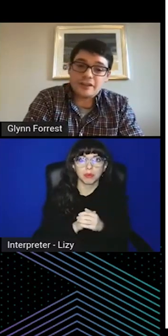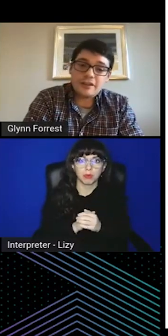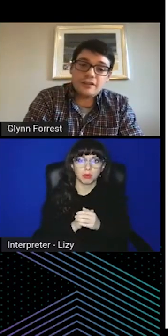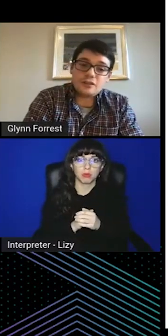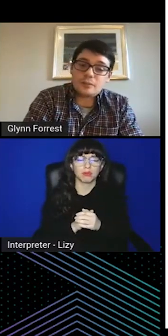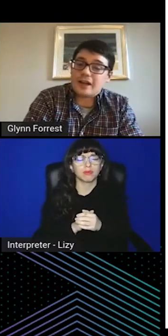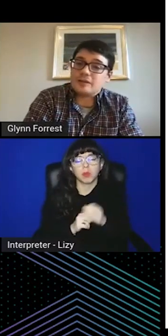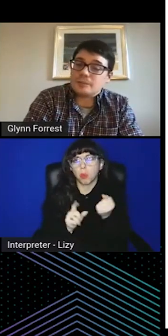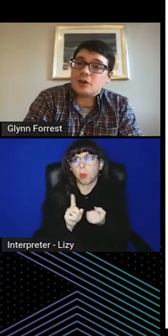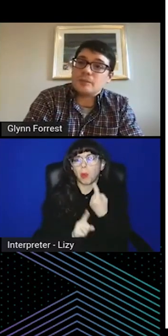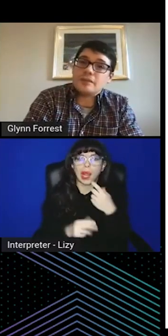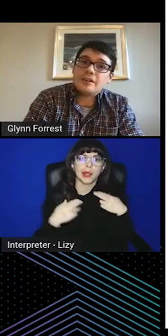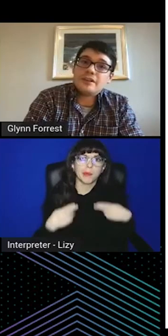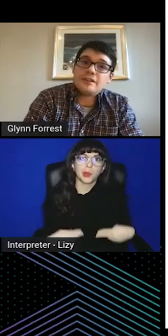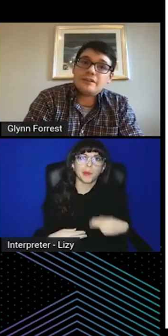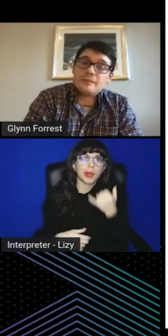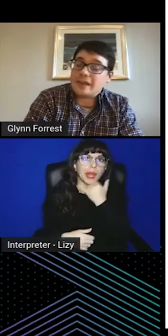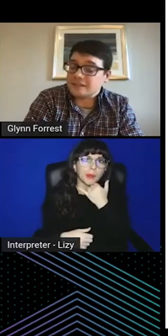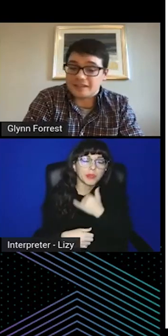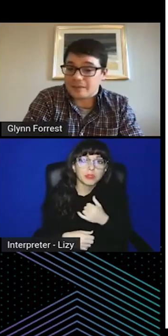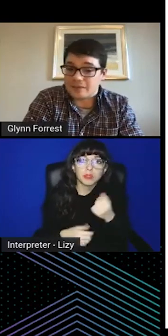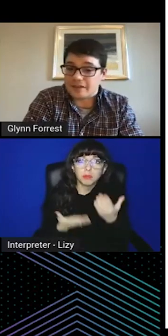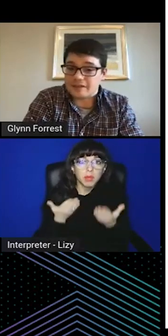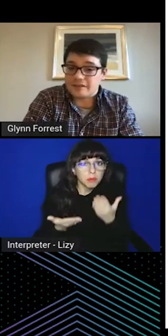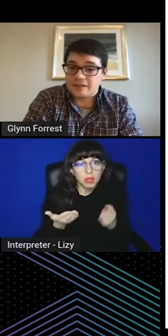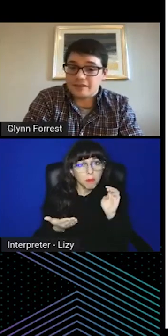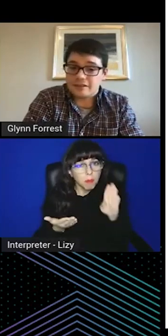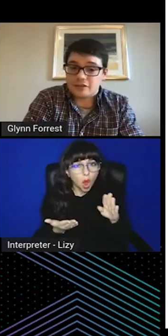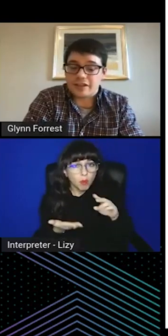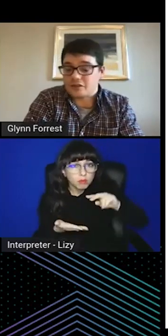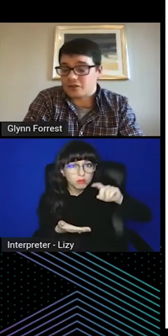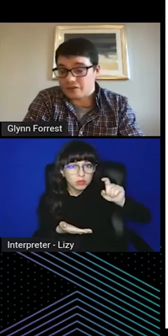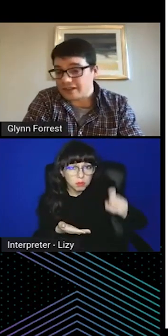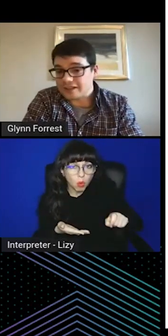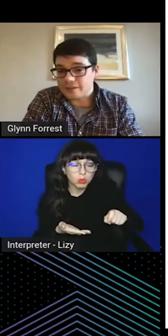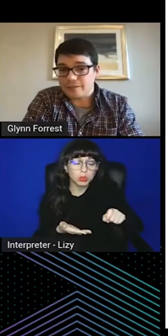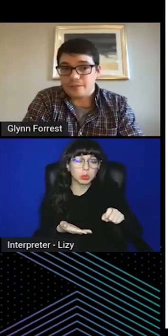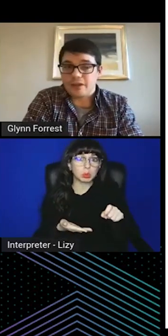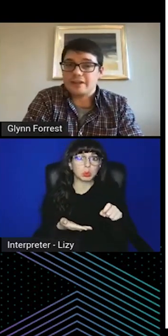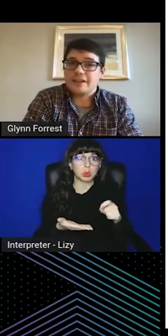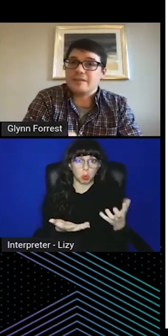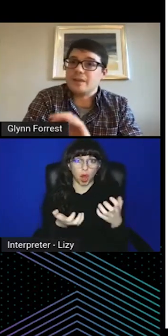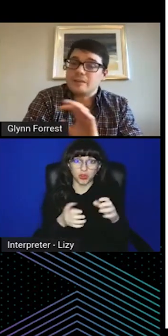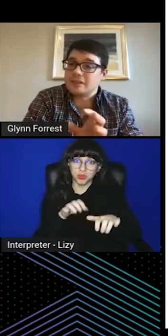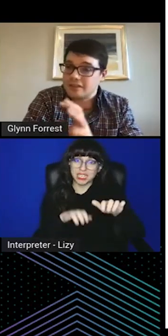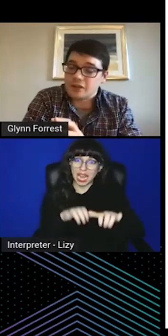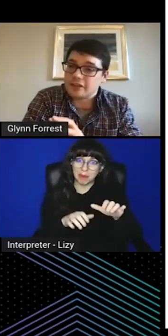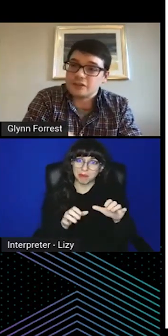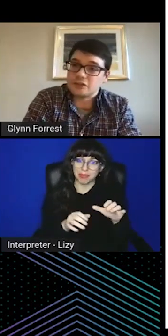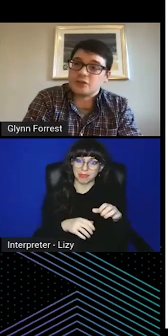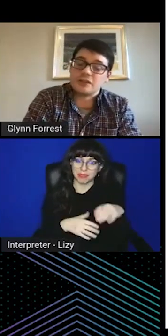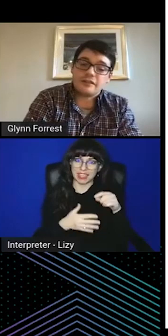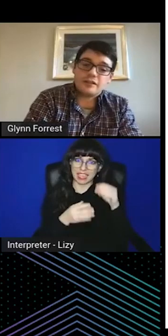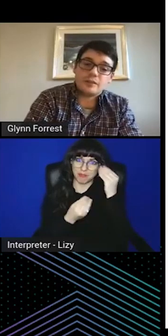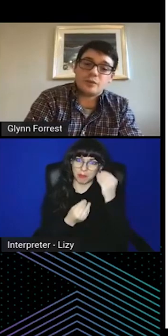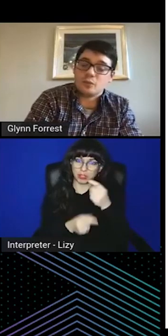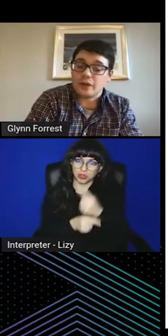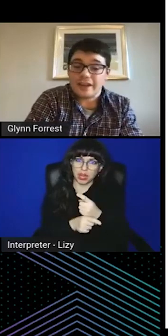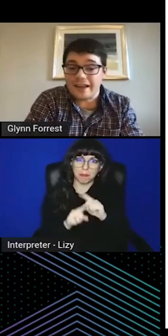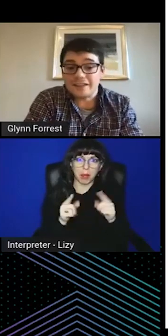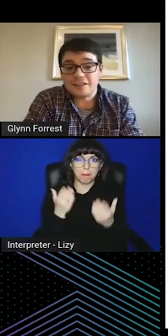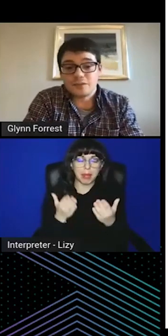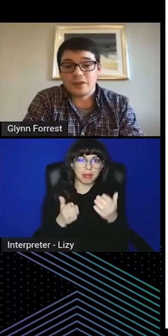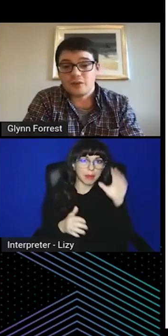errors. So perhaps Bob meant to type in the credential correctly, but he maybe missed out an underscore or put